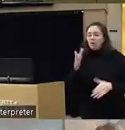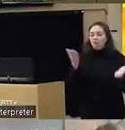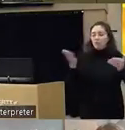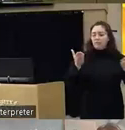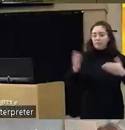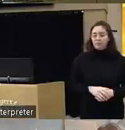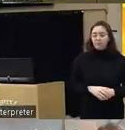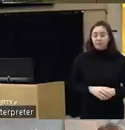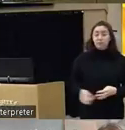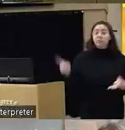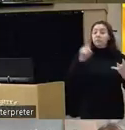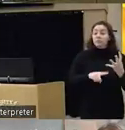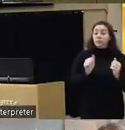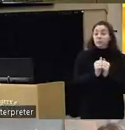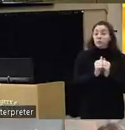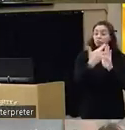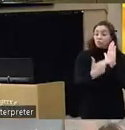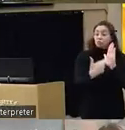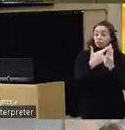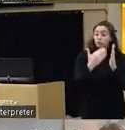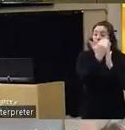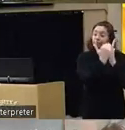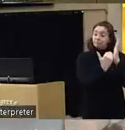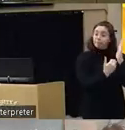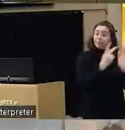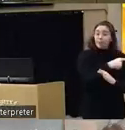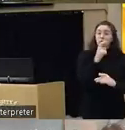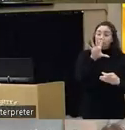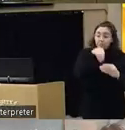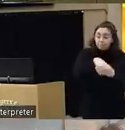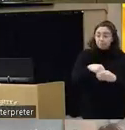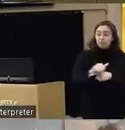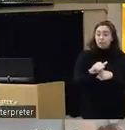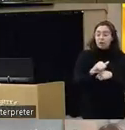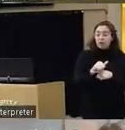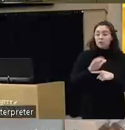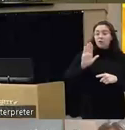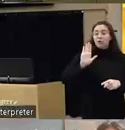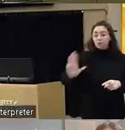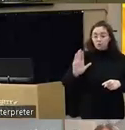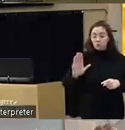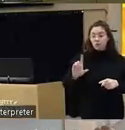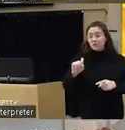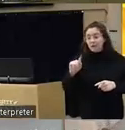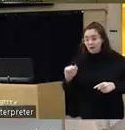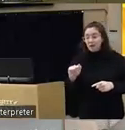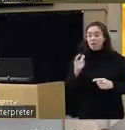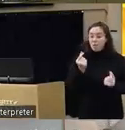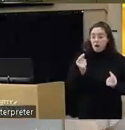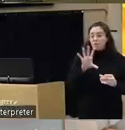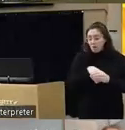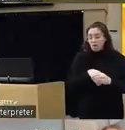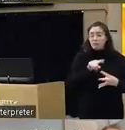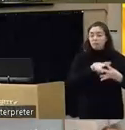with a registry, which has a list of patients in the practice and their PHQ-9 and GAD-7 scores generally. And